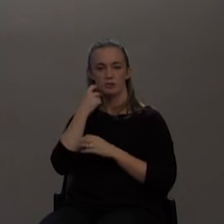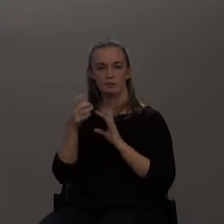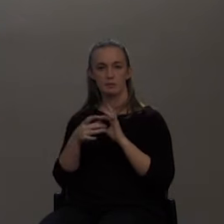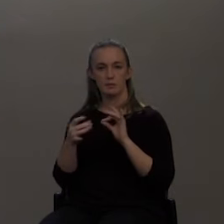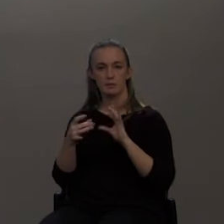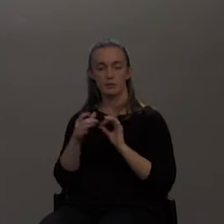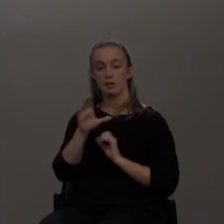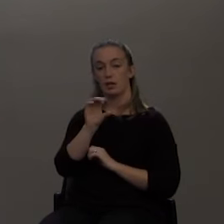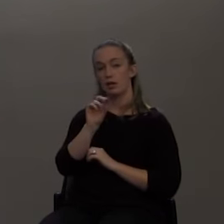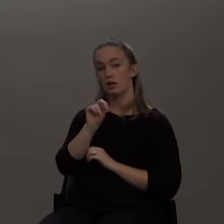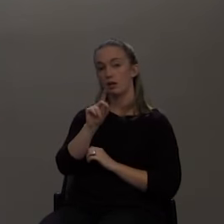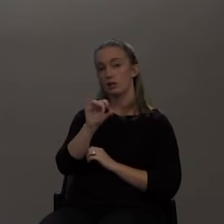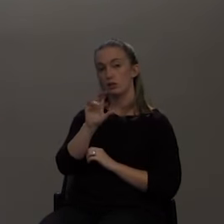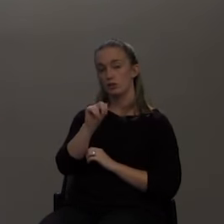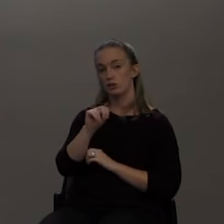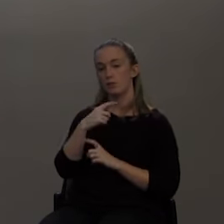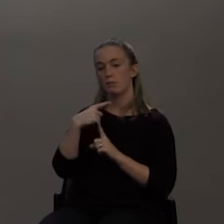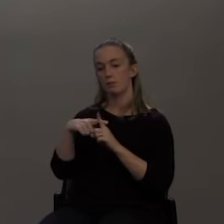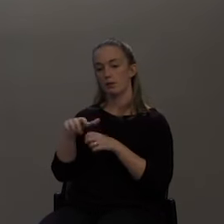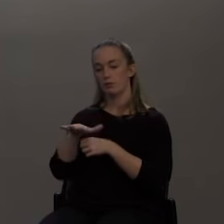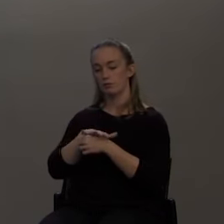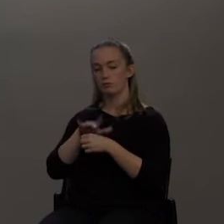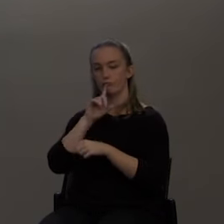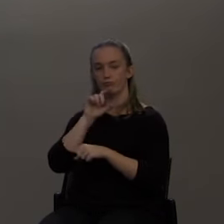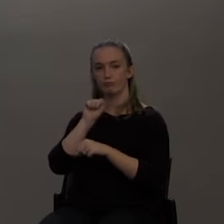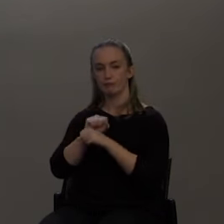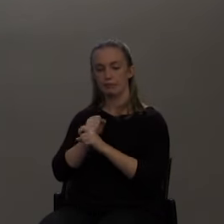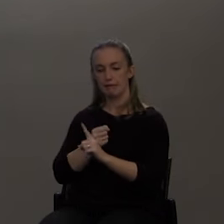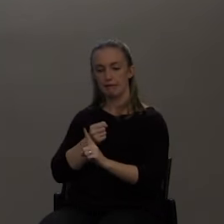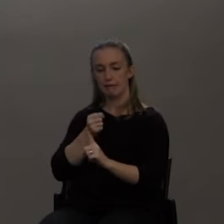and the location really does impact